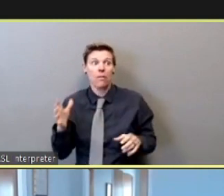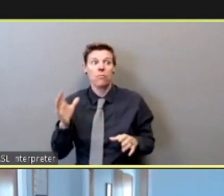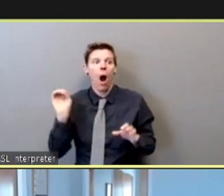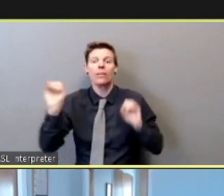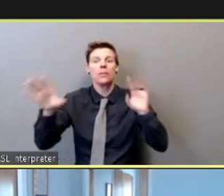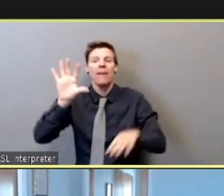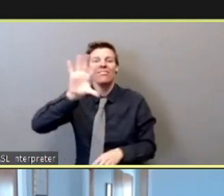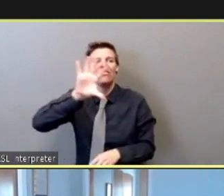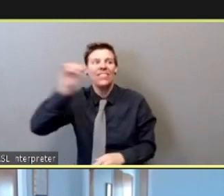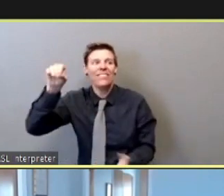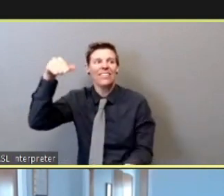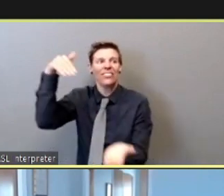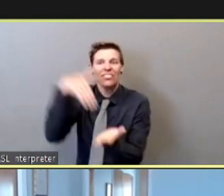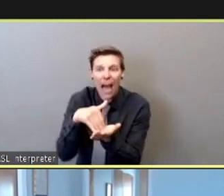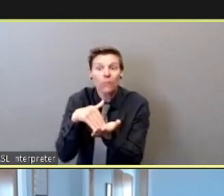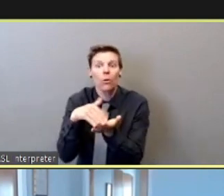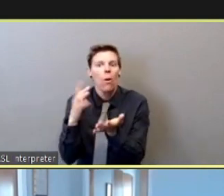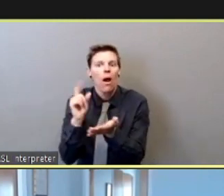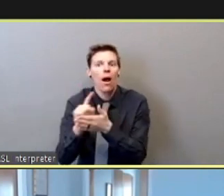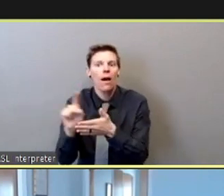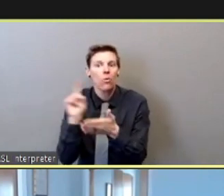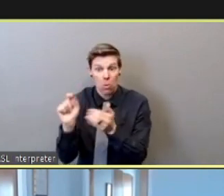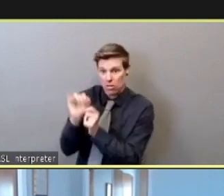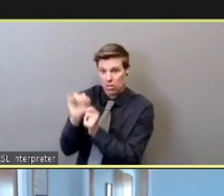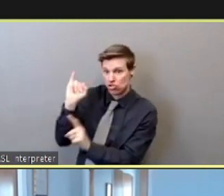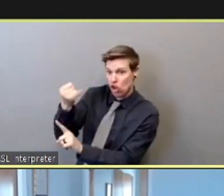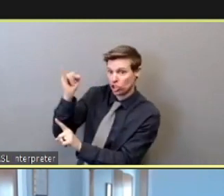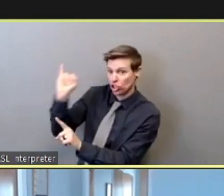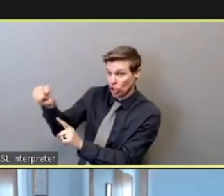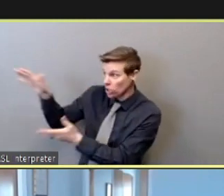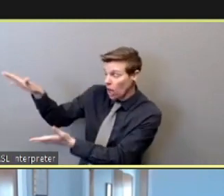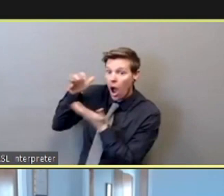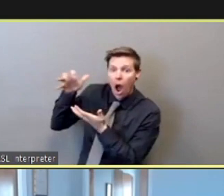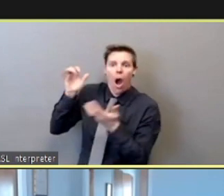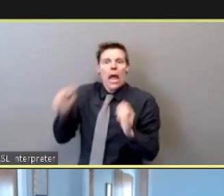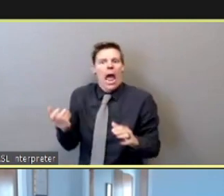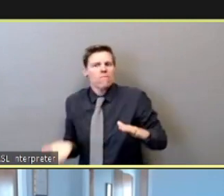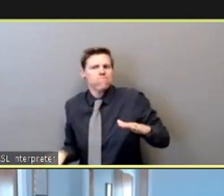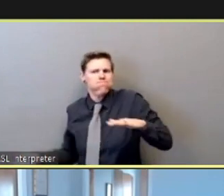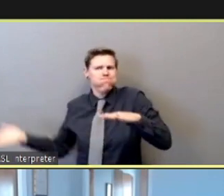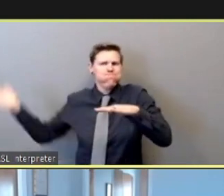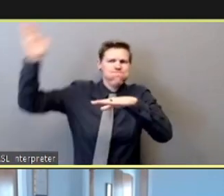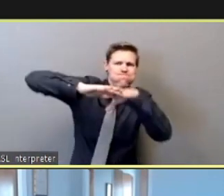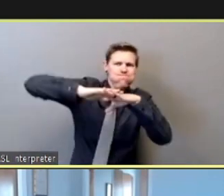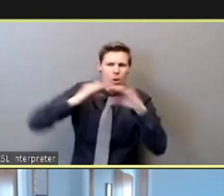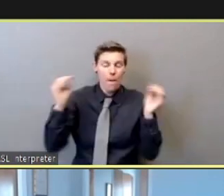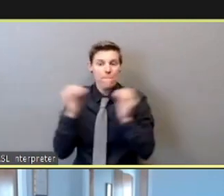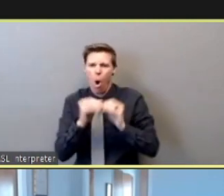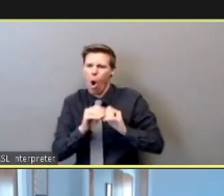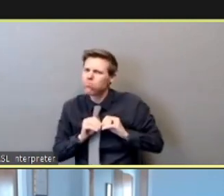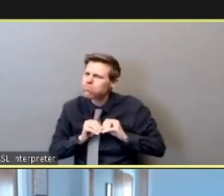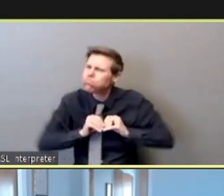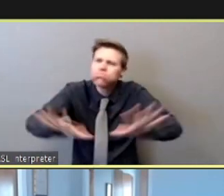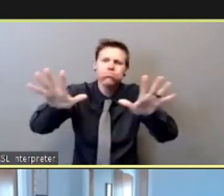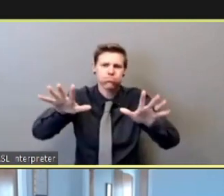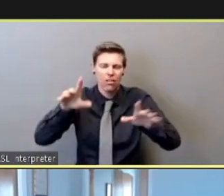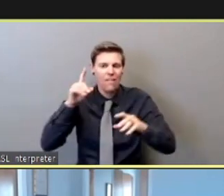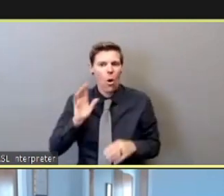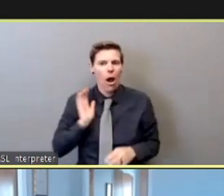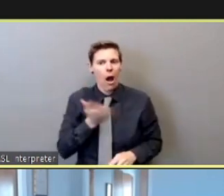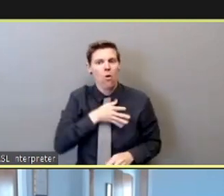more supply that comes in, the better off we are with getting shots in arms, and we'll make that happen. Next slide,